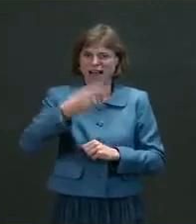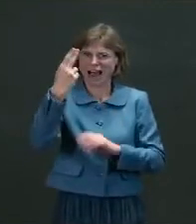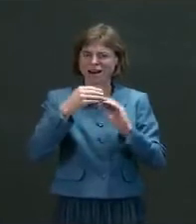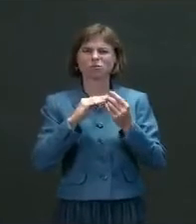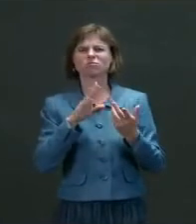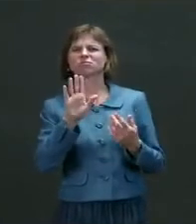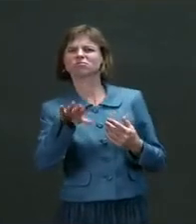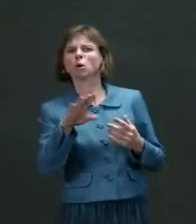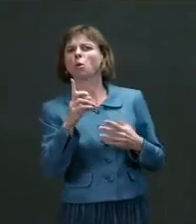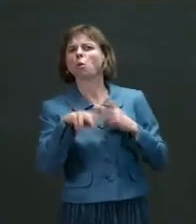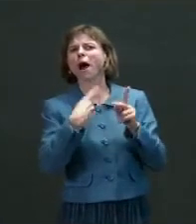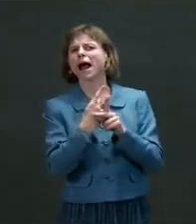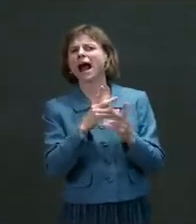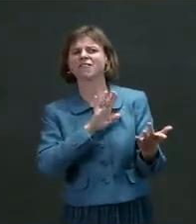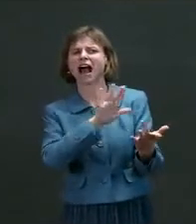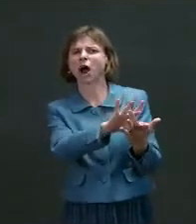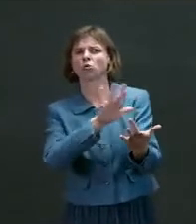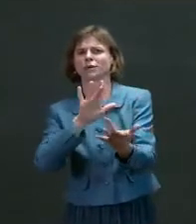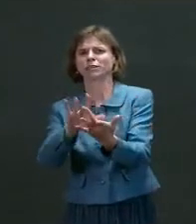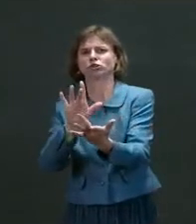doing?